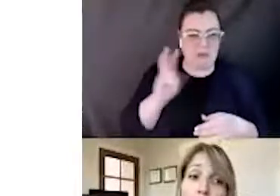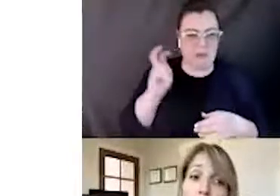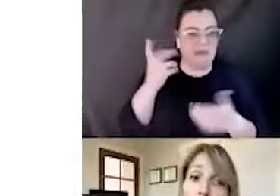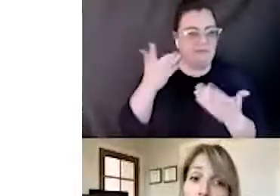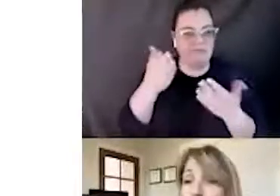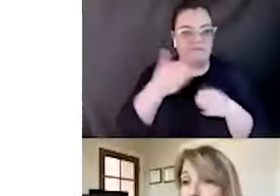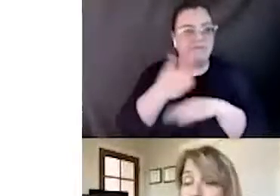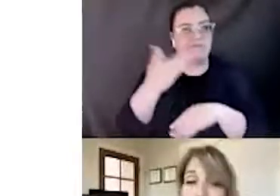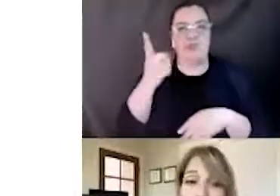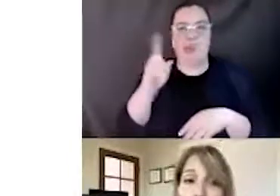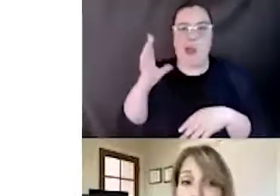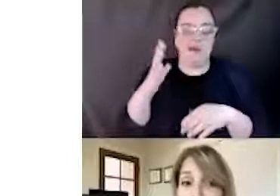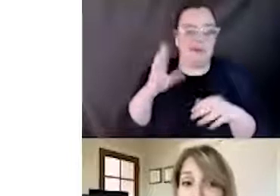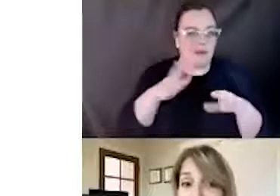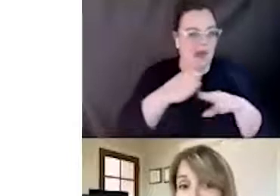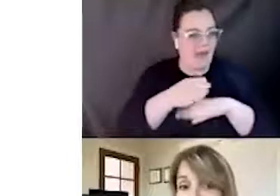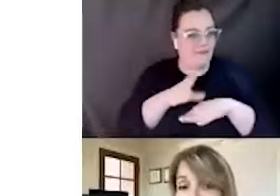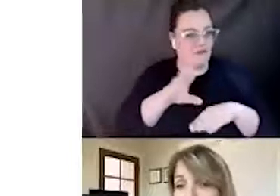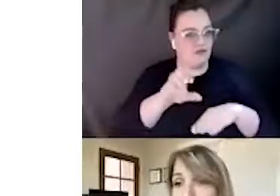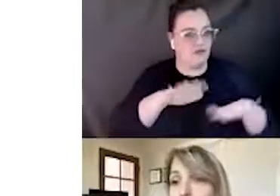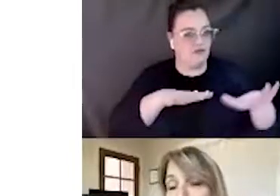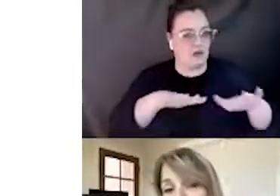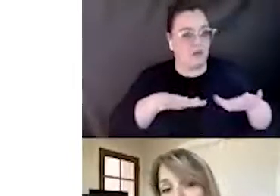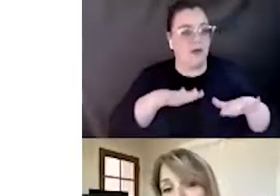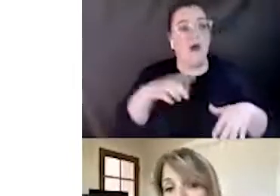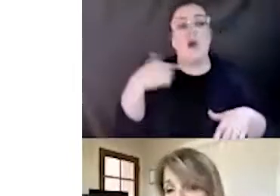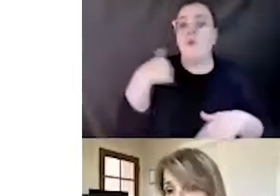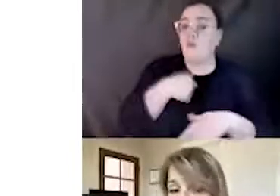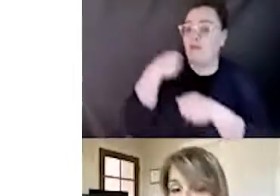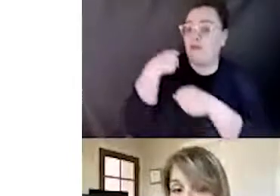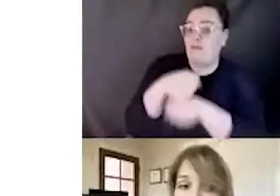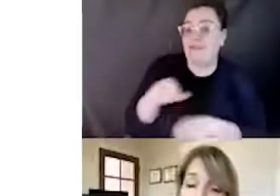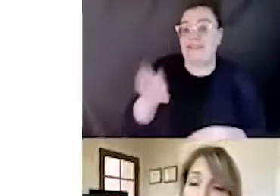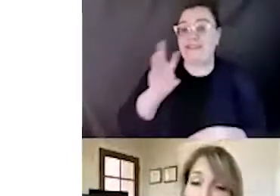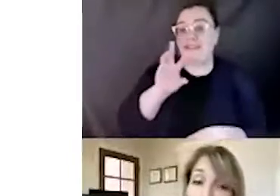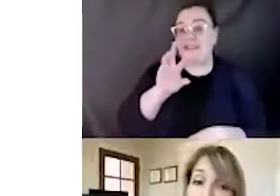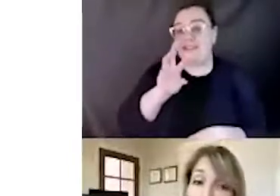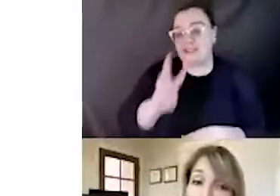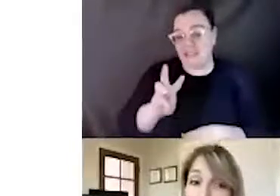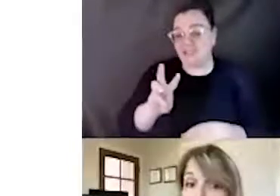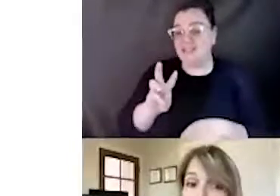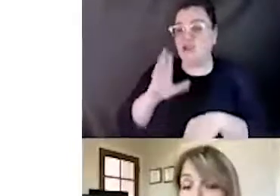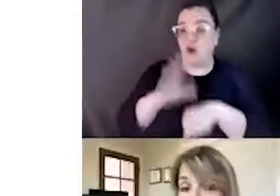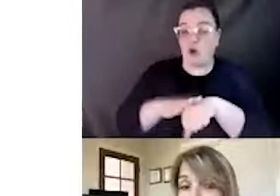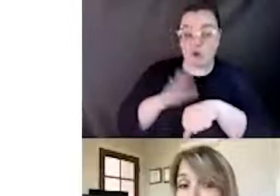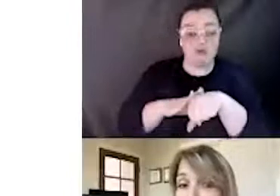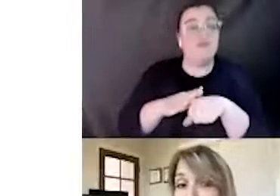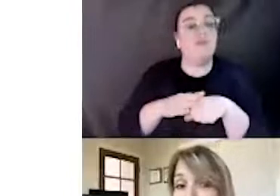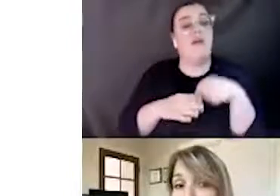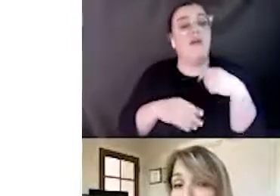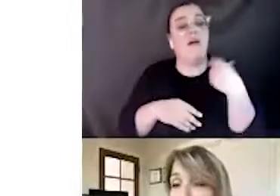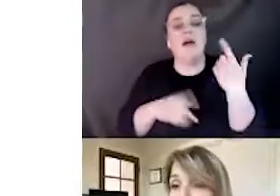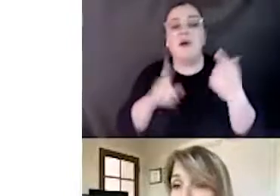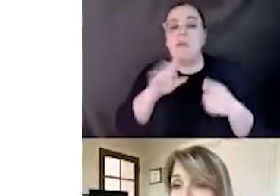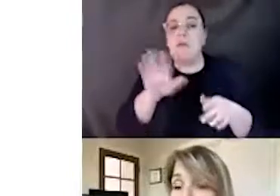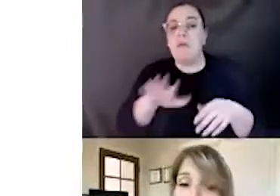we managed to create alerts for 6 out of 7 of the magnitude 5 and larger earthquakes. We created alerts for about half of the